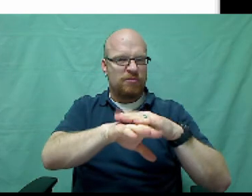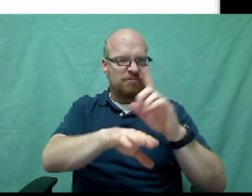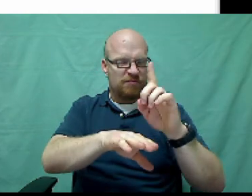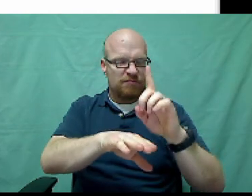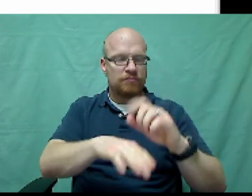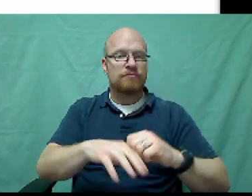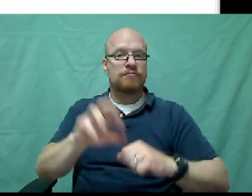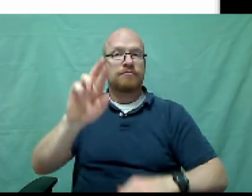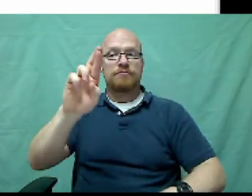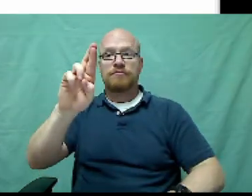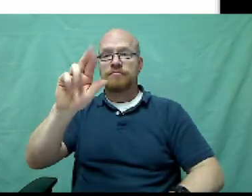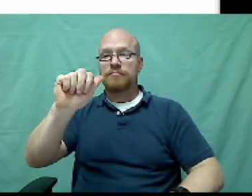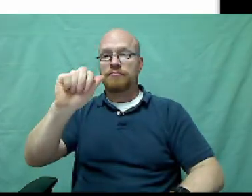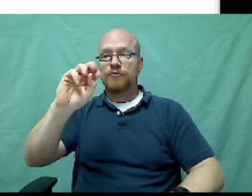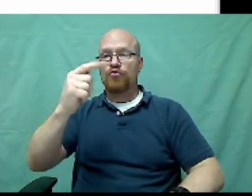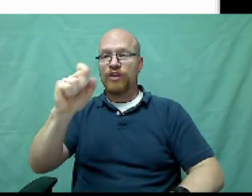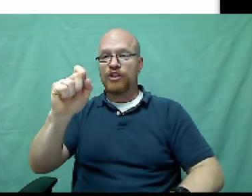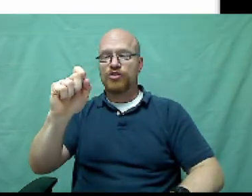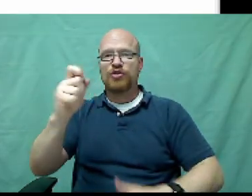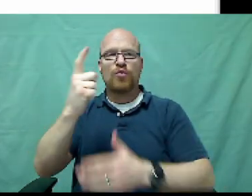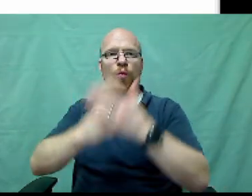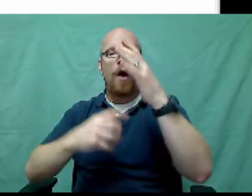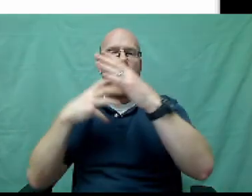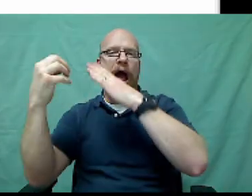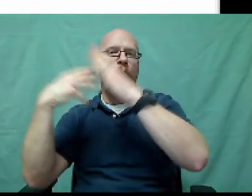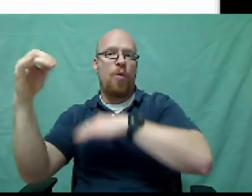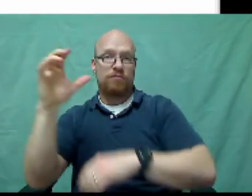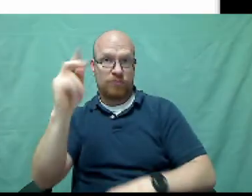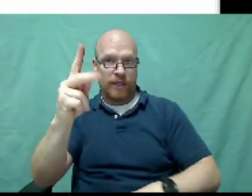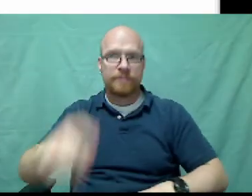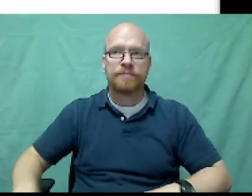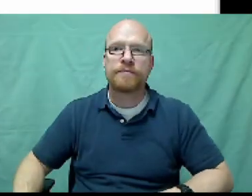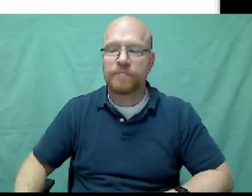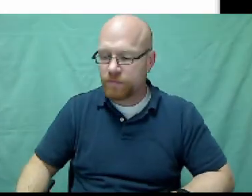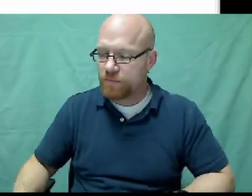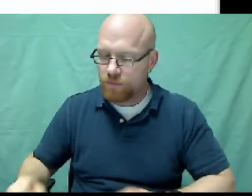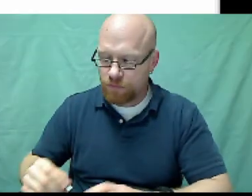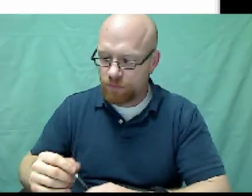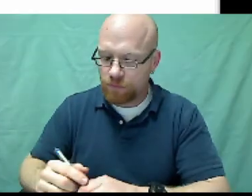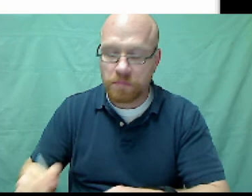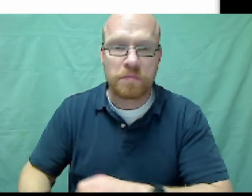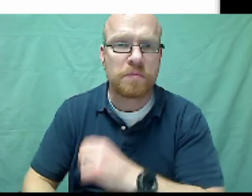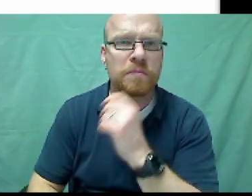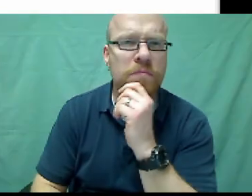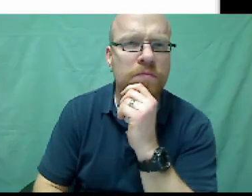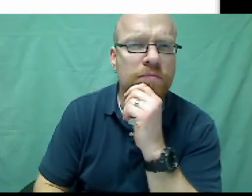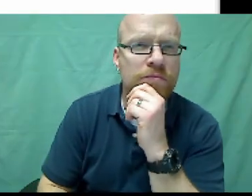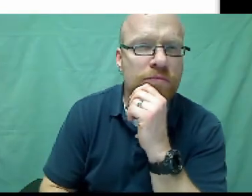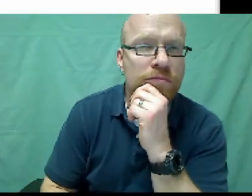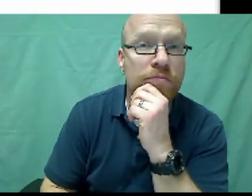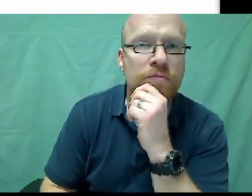relates to is the input, what you put in, and the range is what comes out.